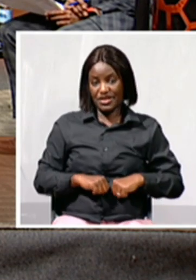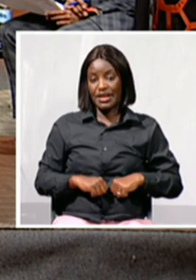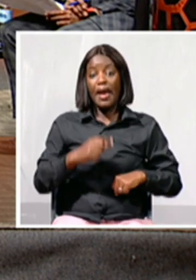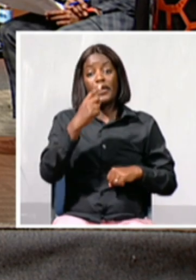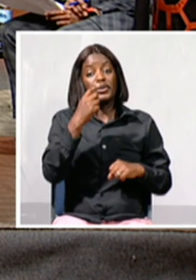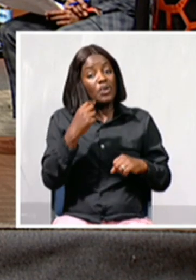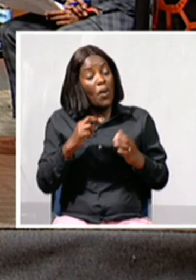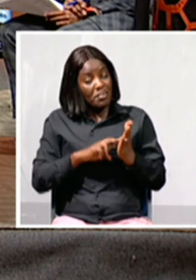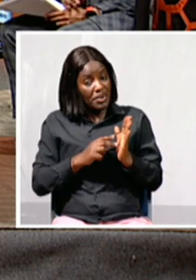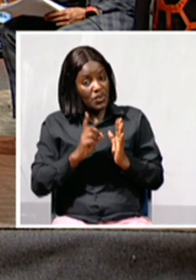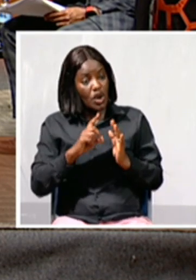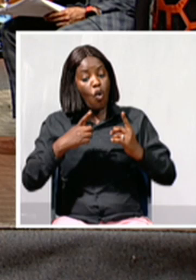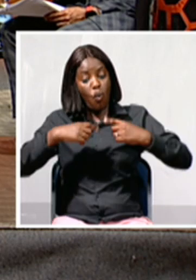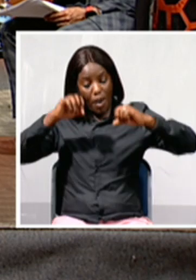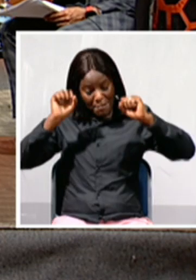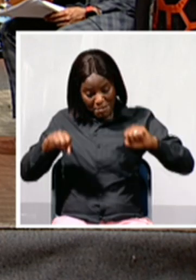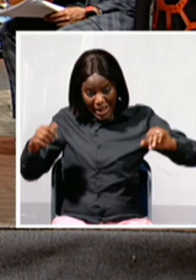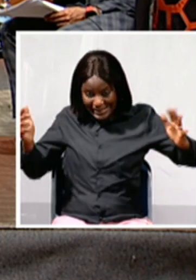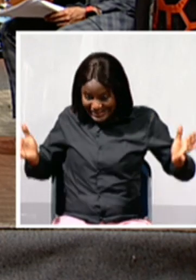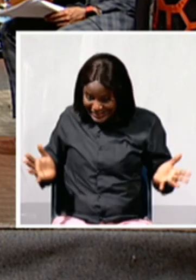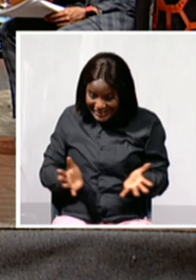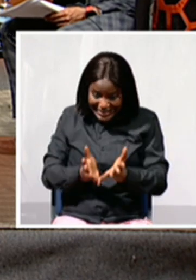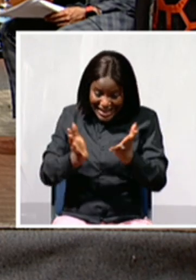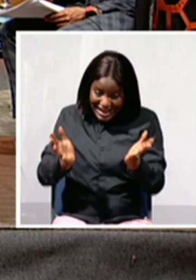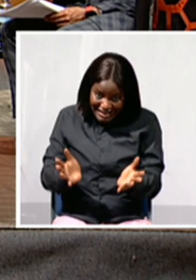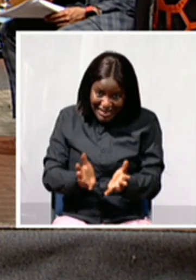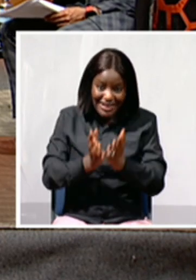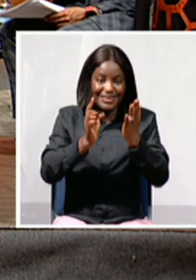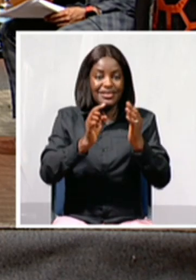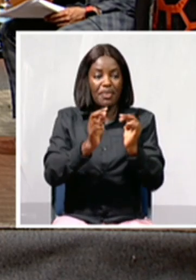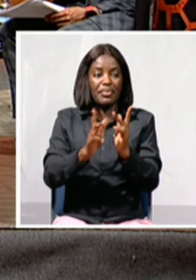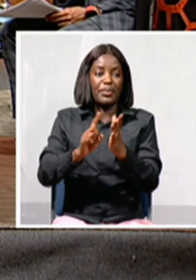encourage people to go to the polls. Would that constitute guided democracy, Doctor?